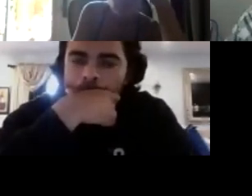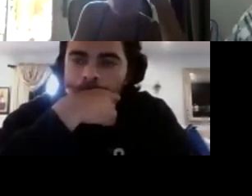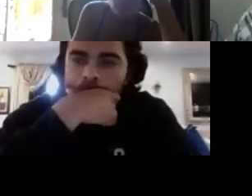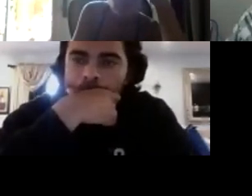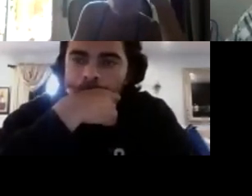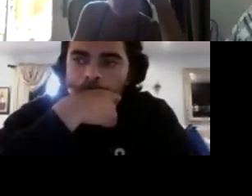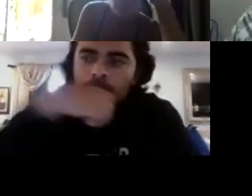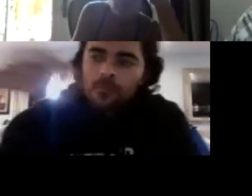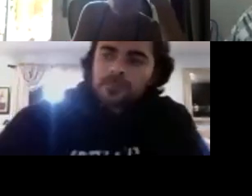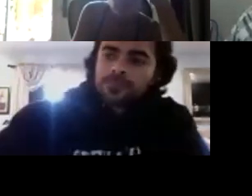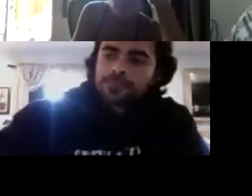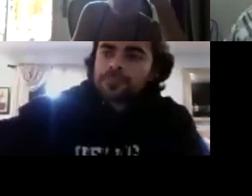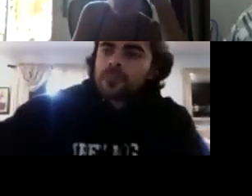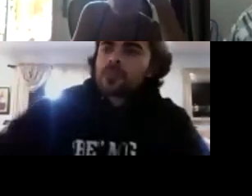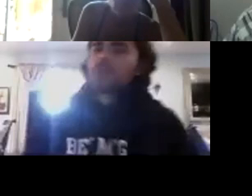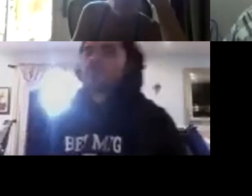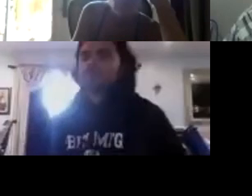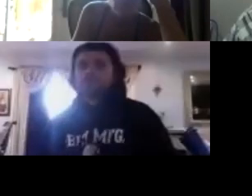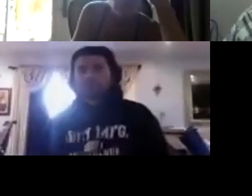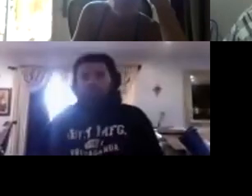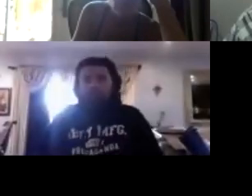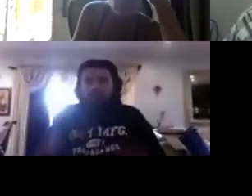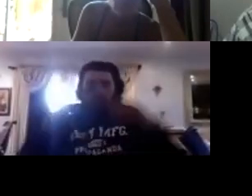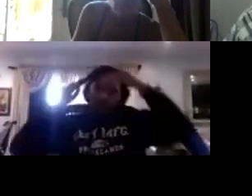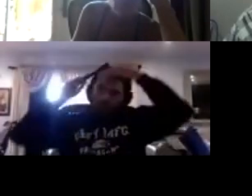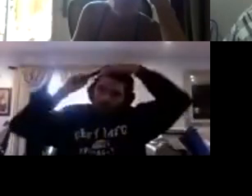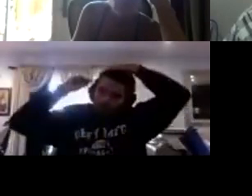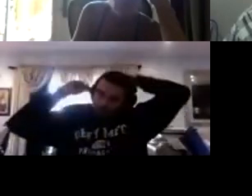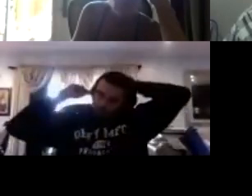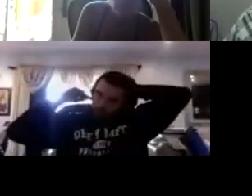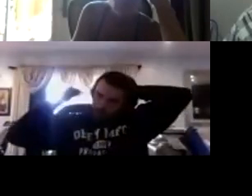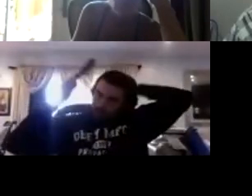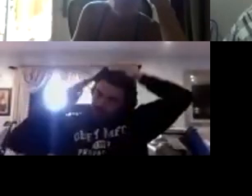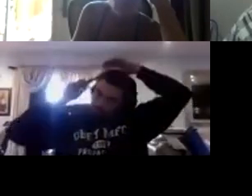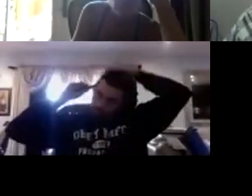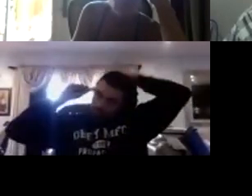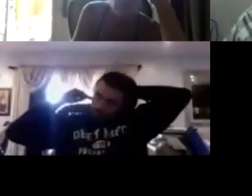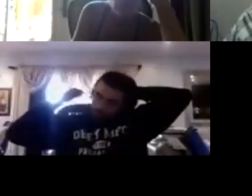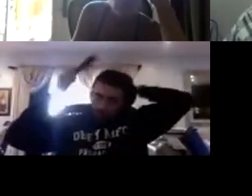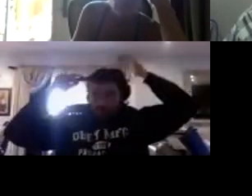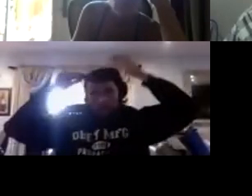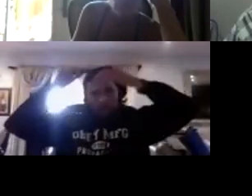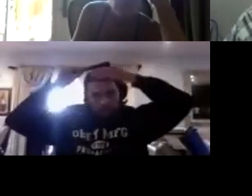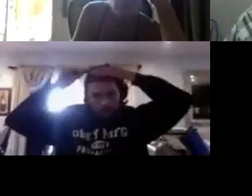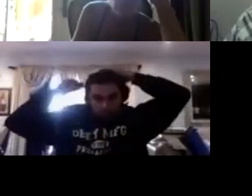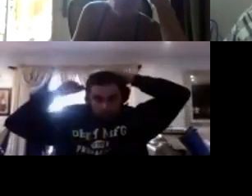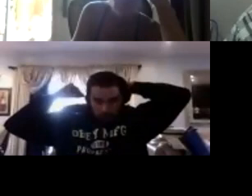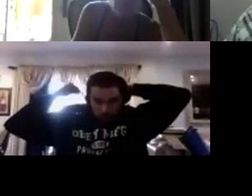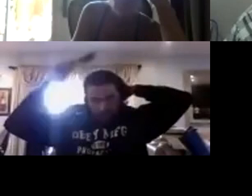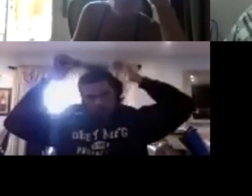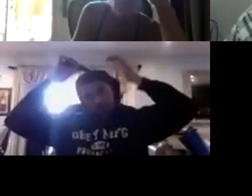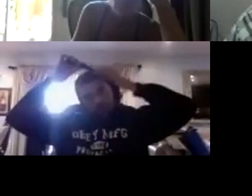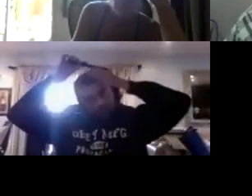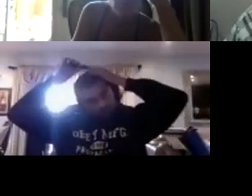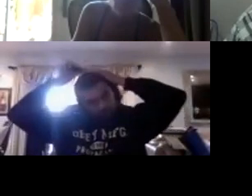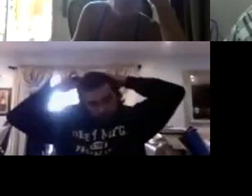to feel less than if you come from an English only household, right?